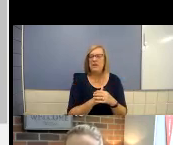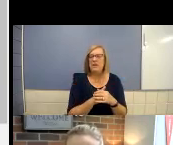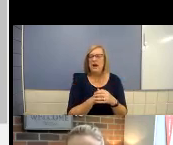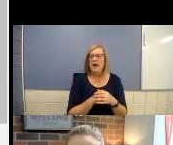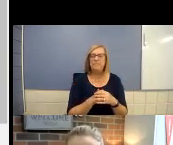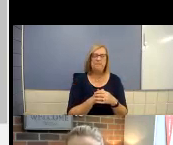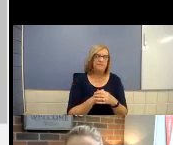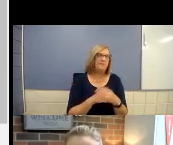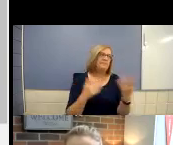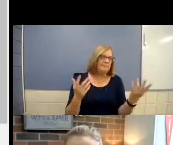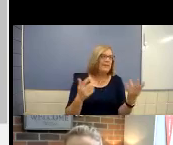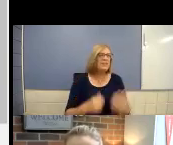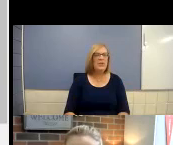people.